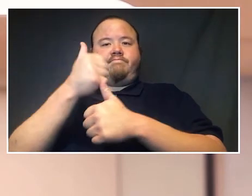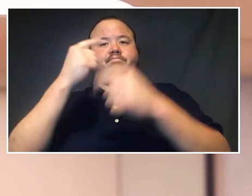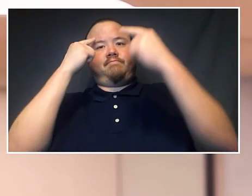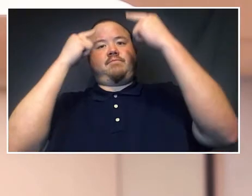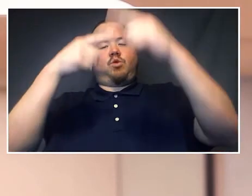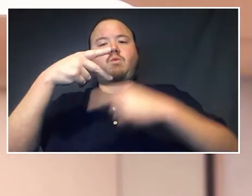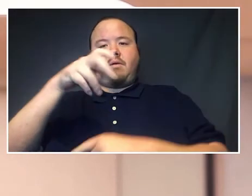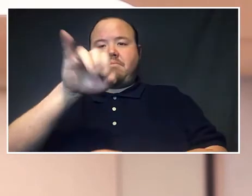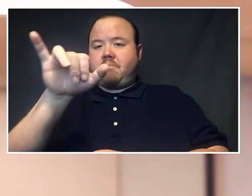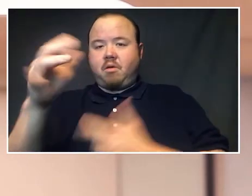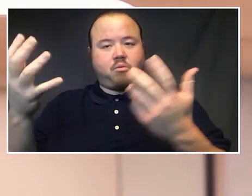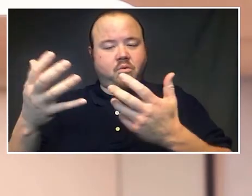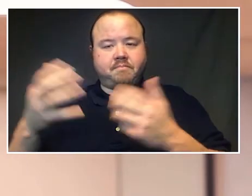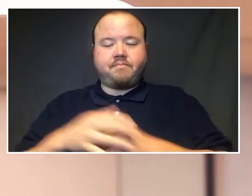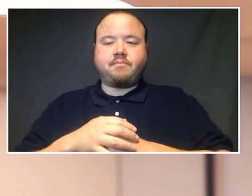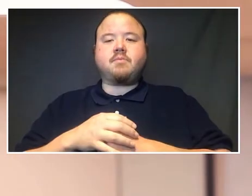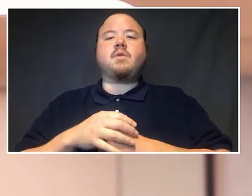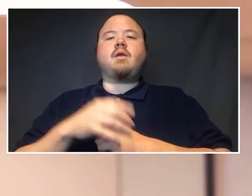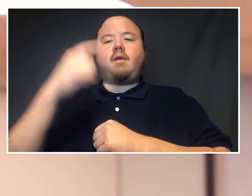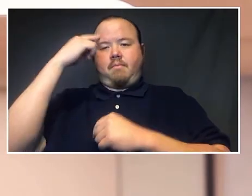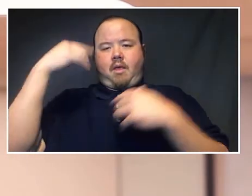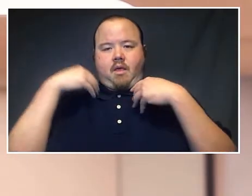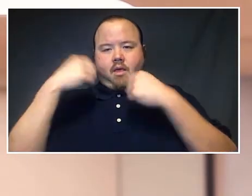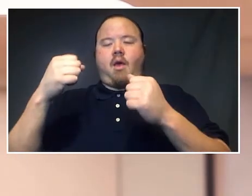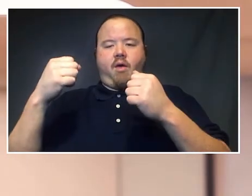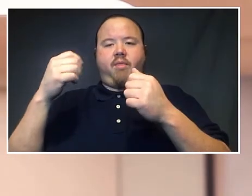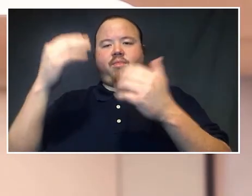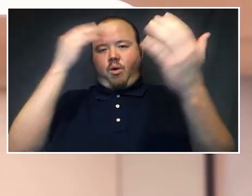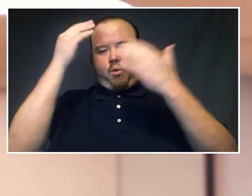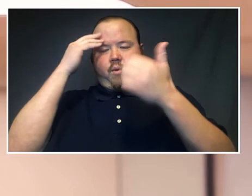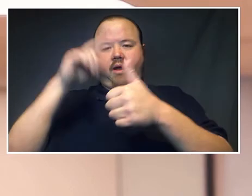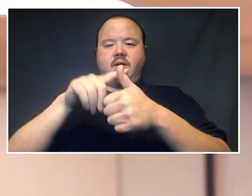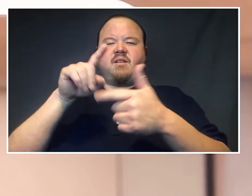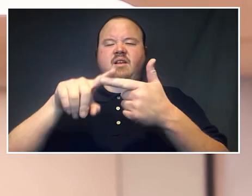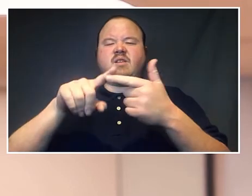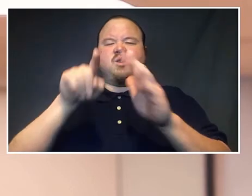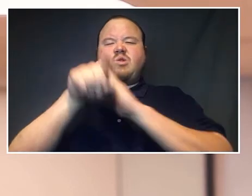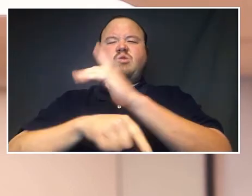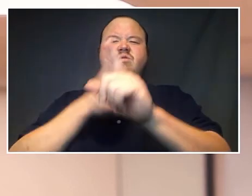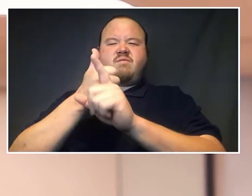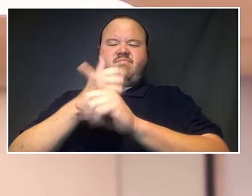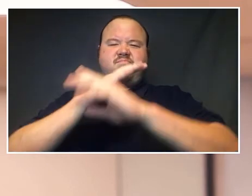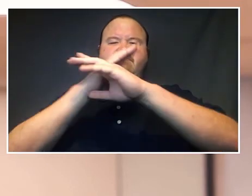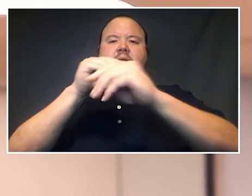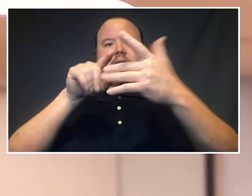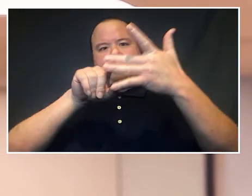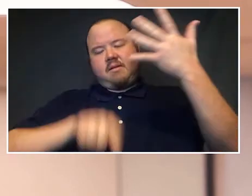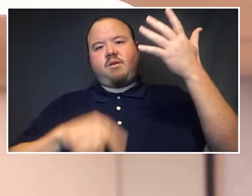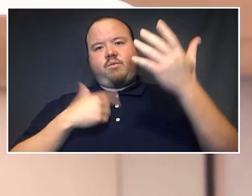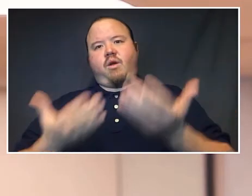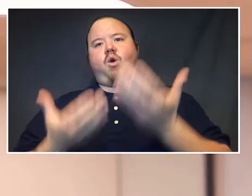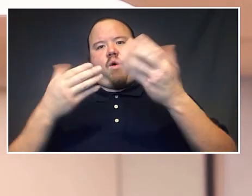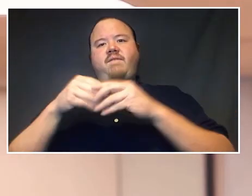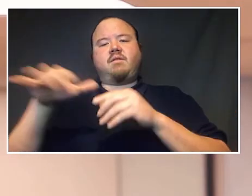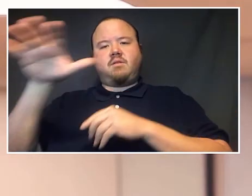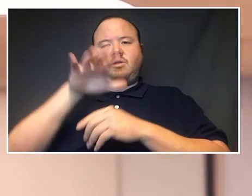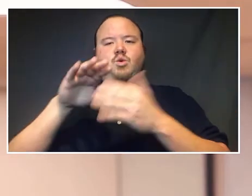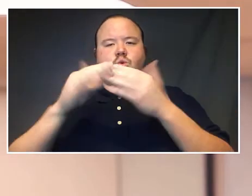of PEI include mental health awareness and suicide prevention, in addition to the many direct service programs that we're offering in the